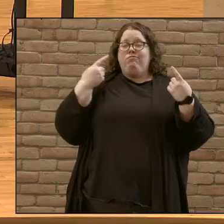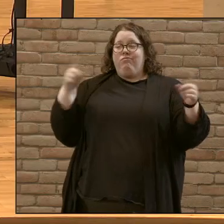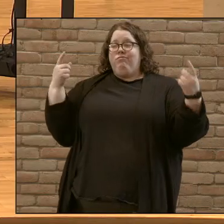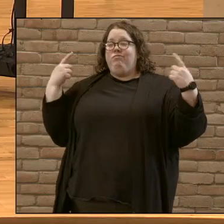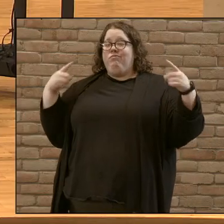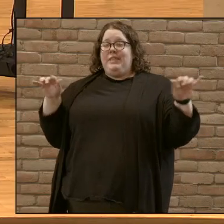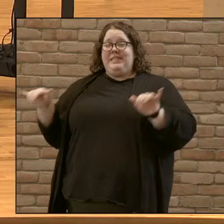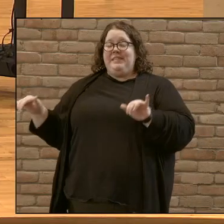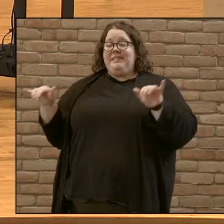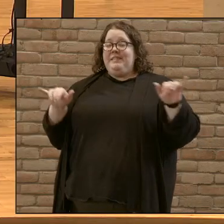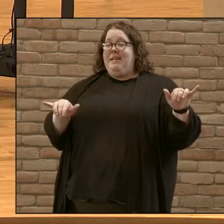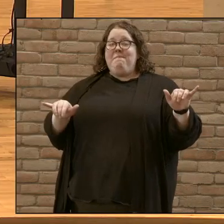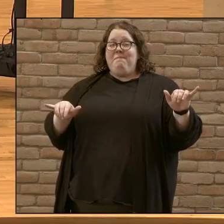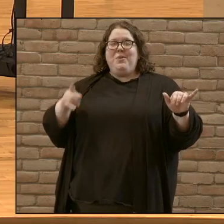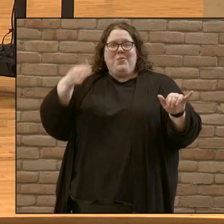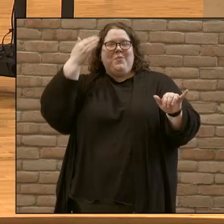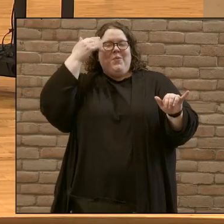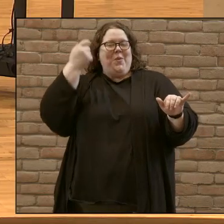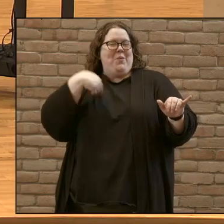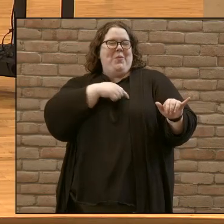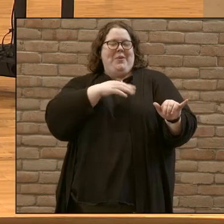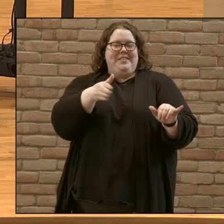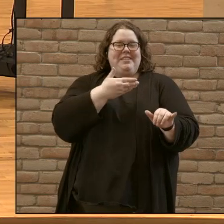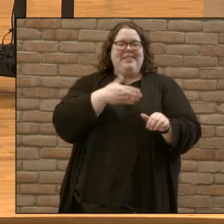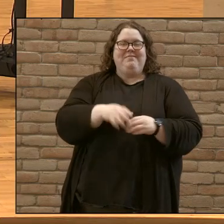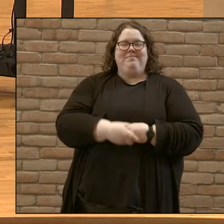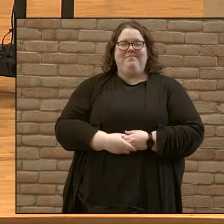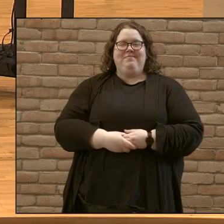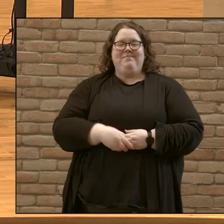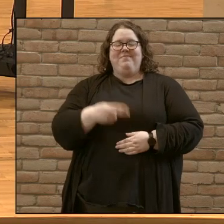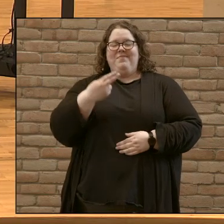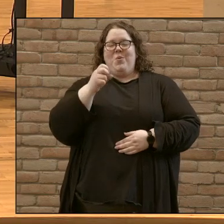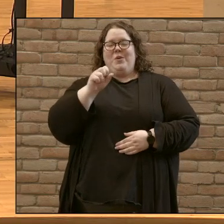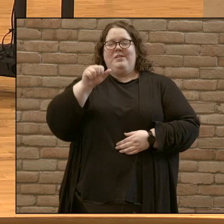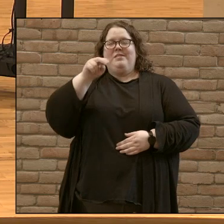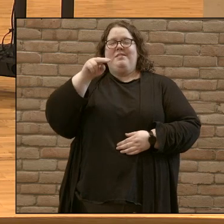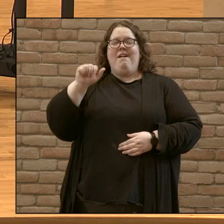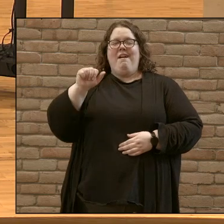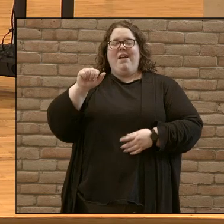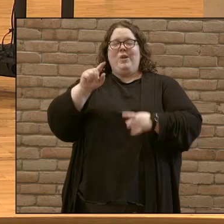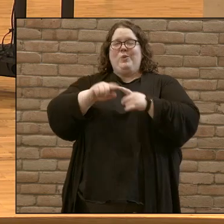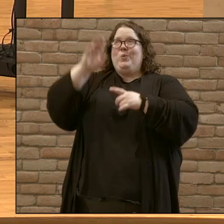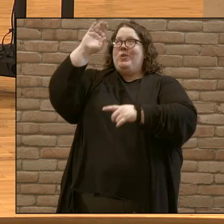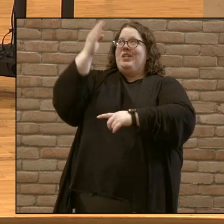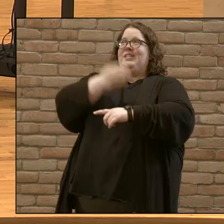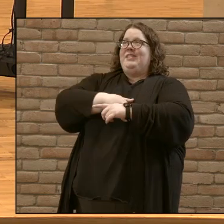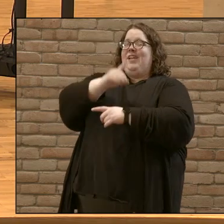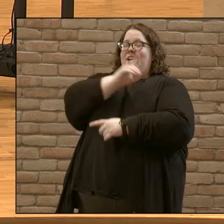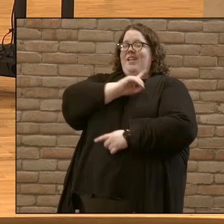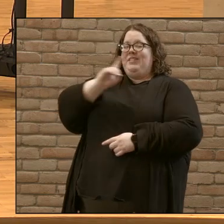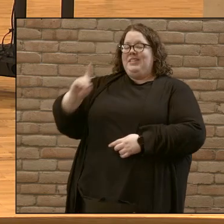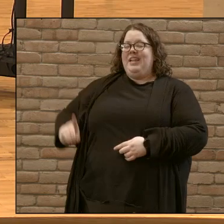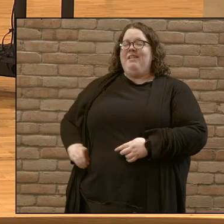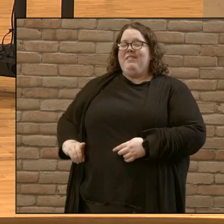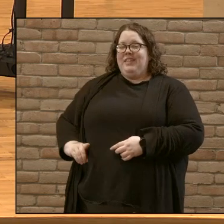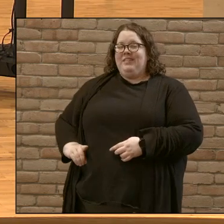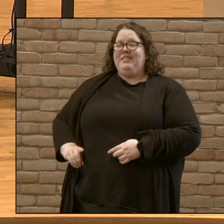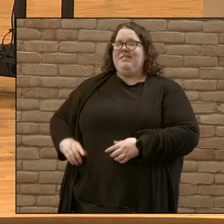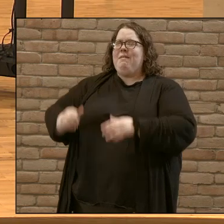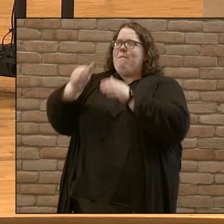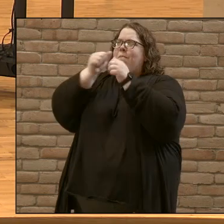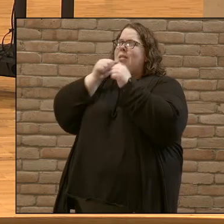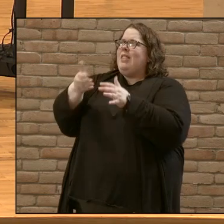It's this. Hosanna to the Son of David. Blessed is he who comes in the name of the